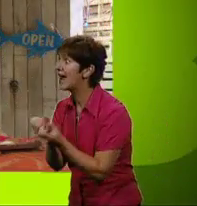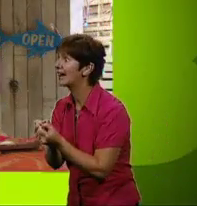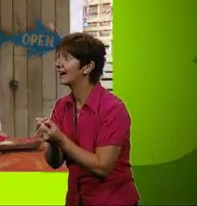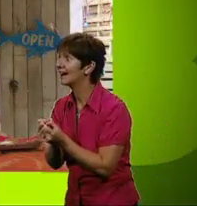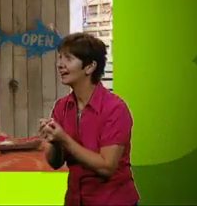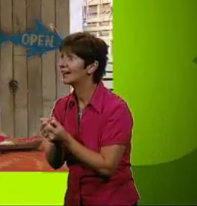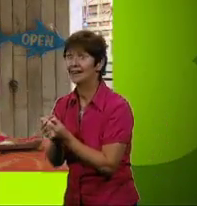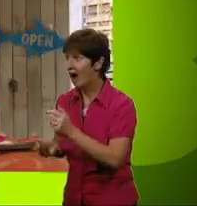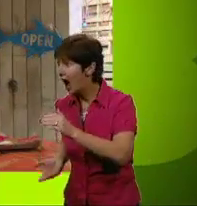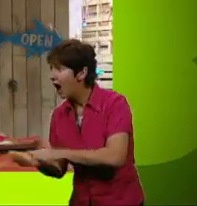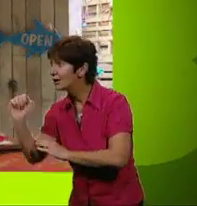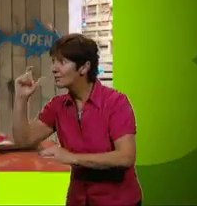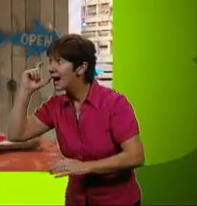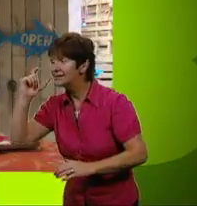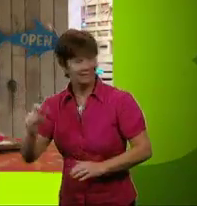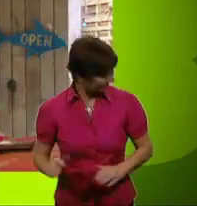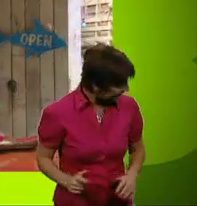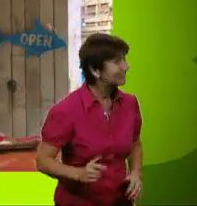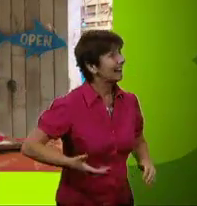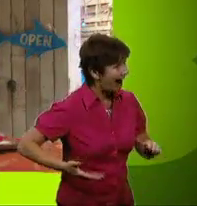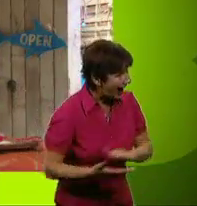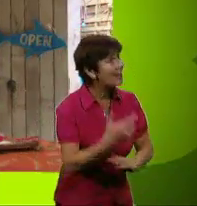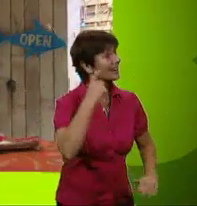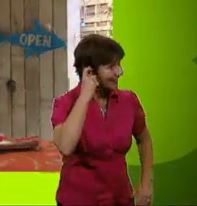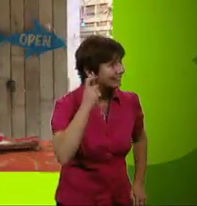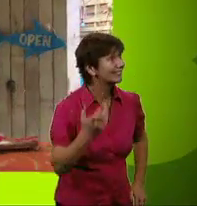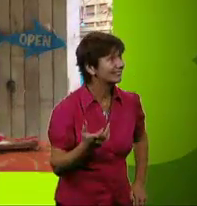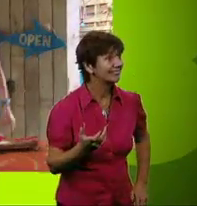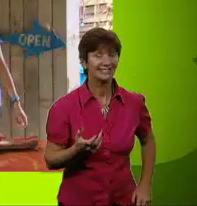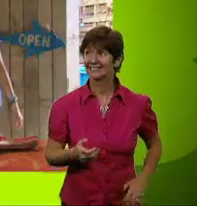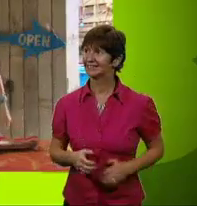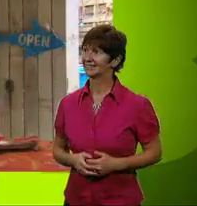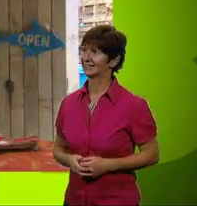Everything? Even under the bed? Even under the bed.